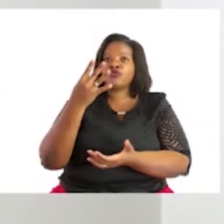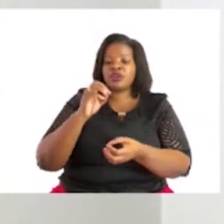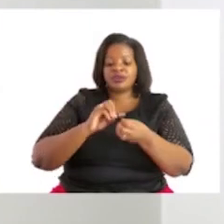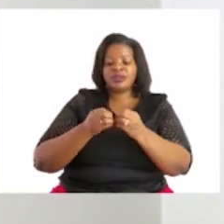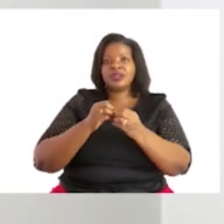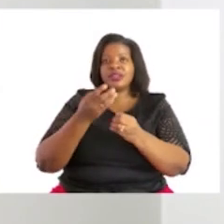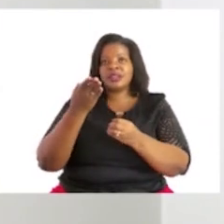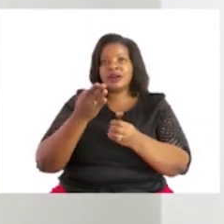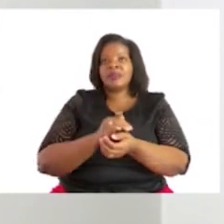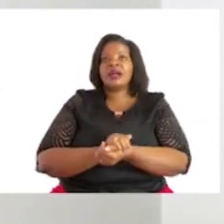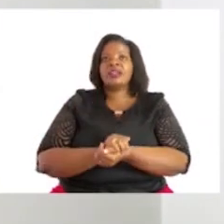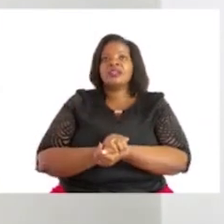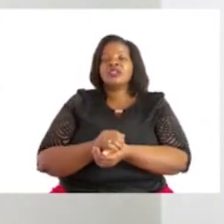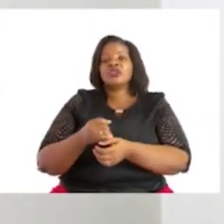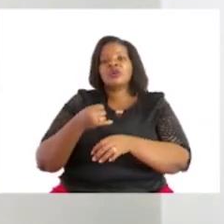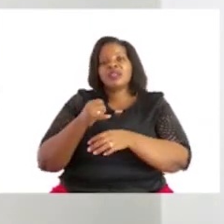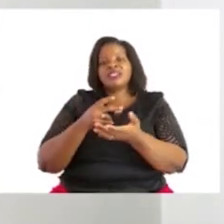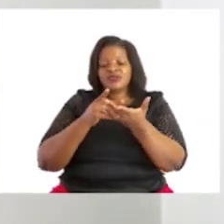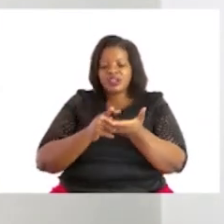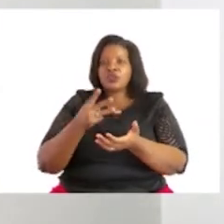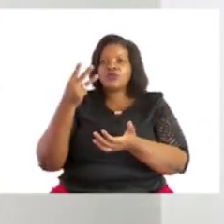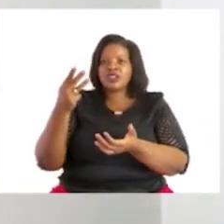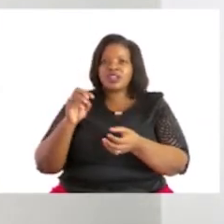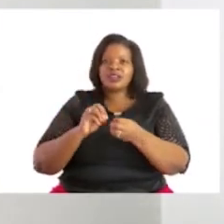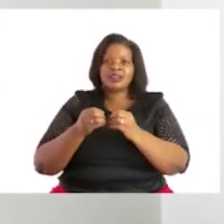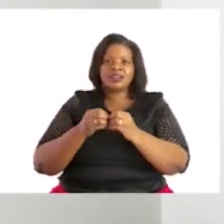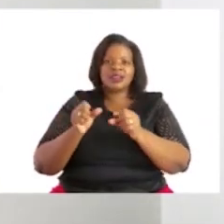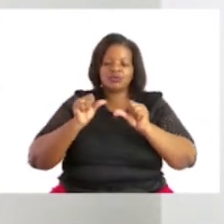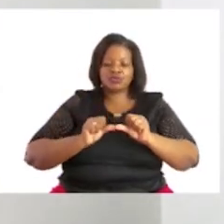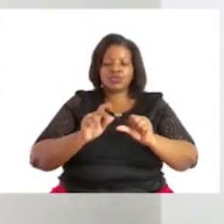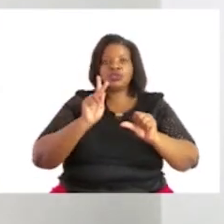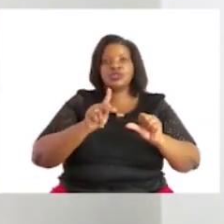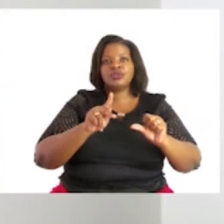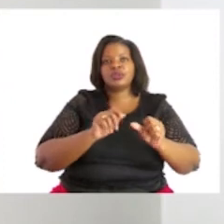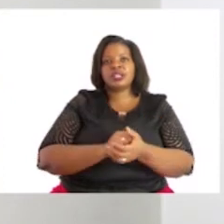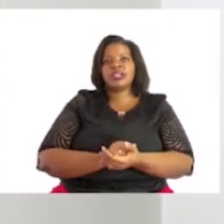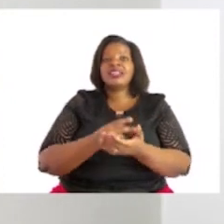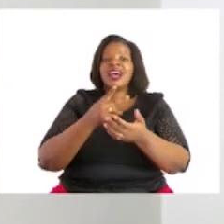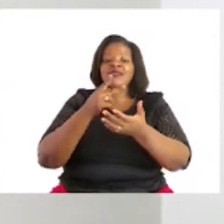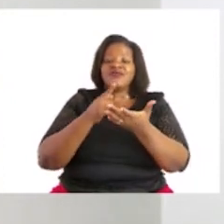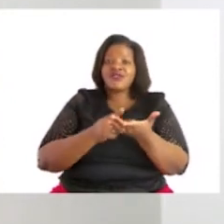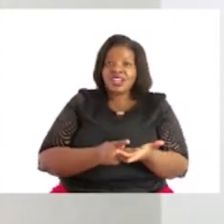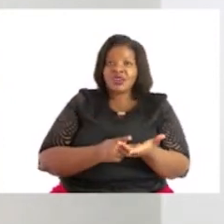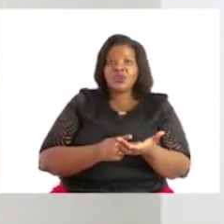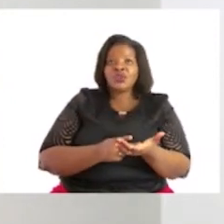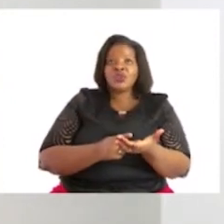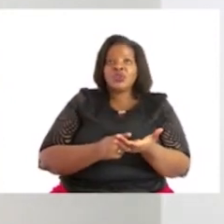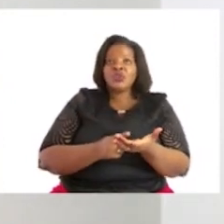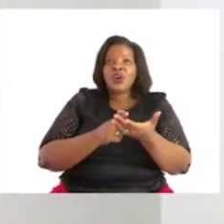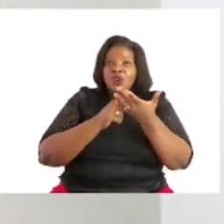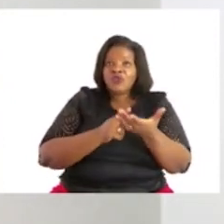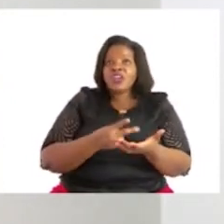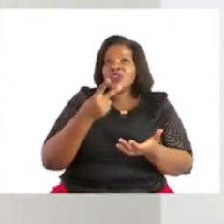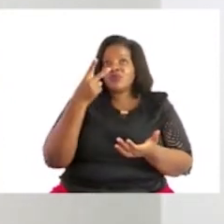What is the place value of 3 in this number? Yet you continue the values. What is the value of 2